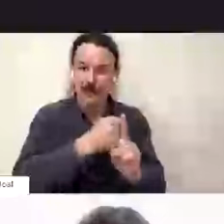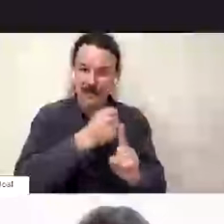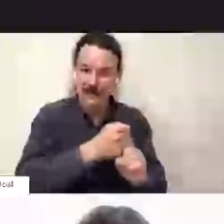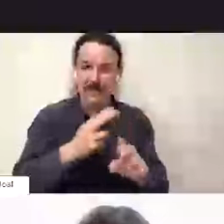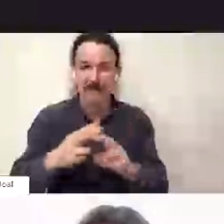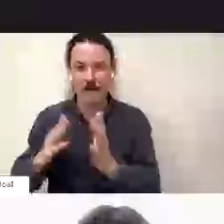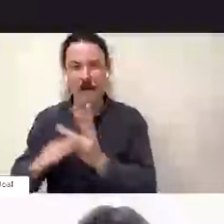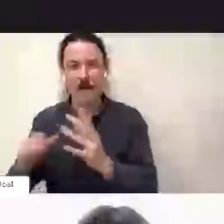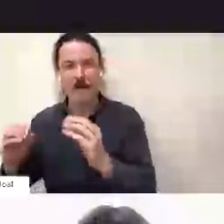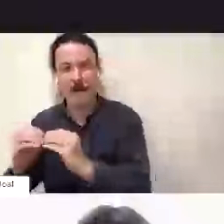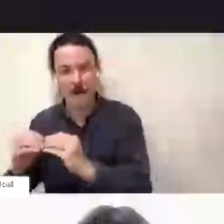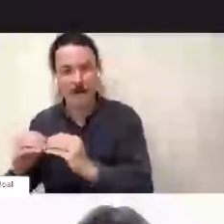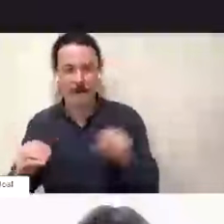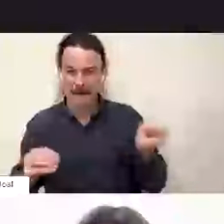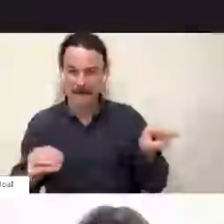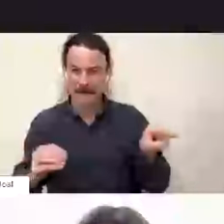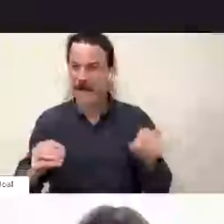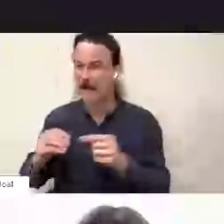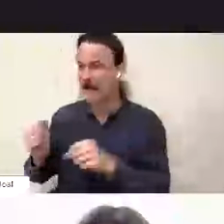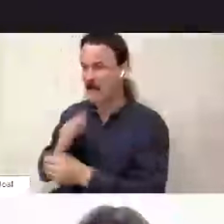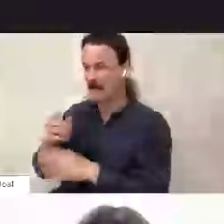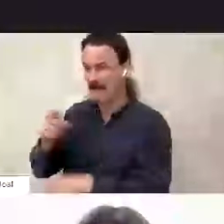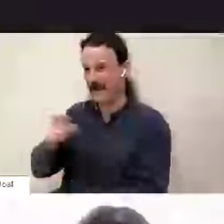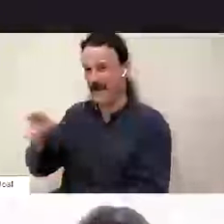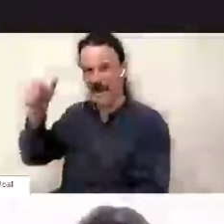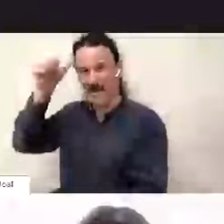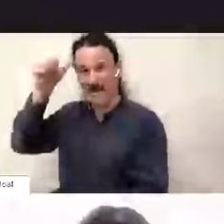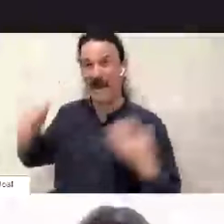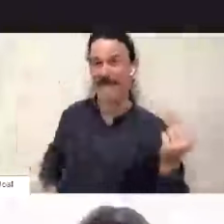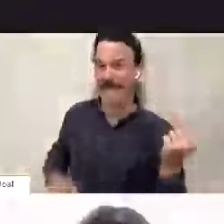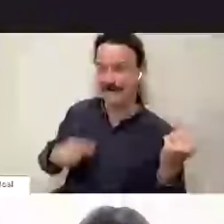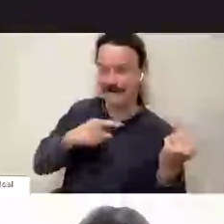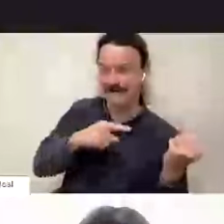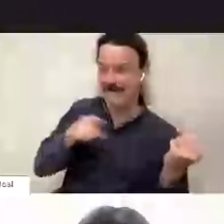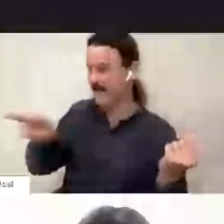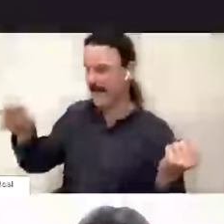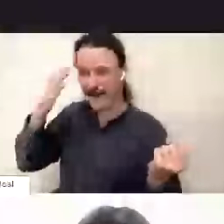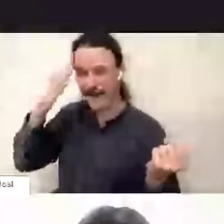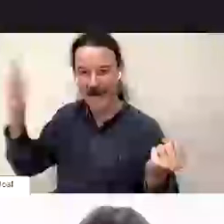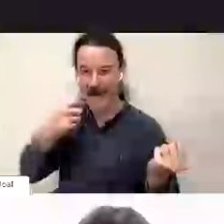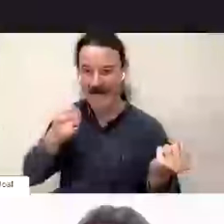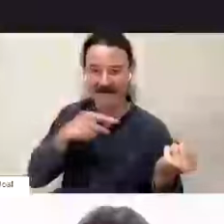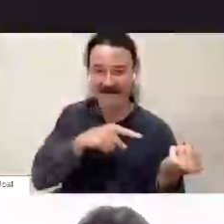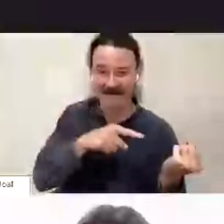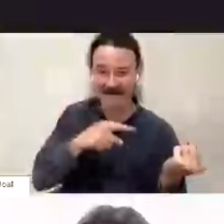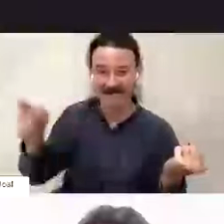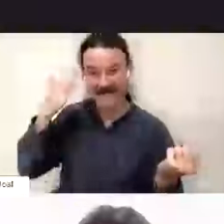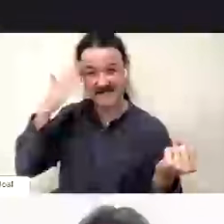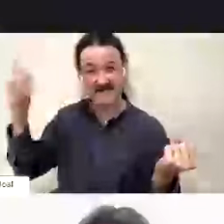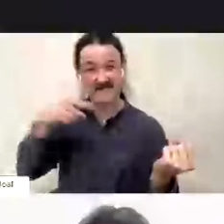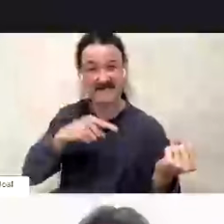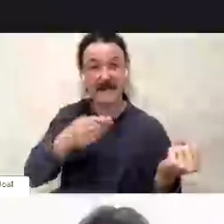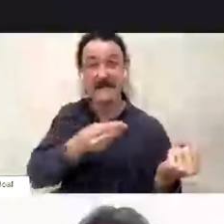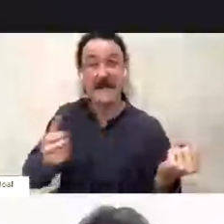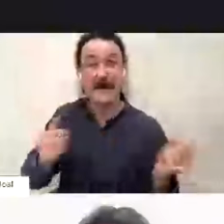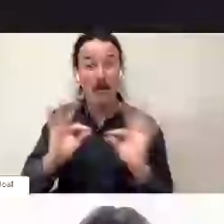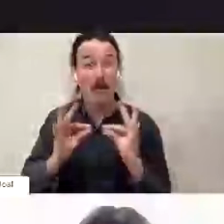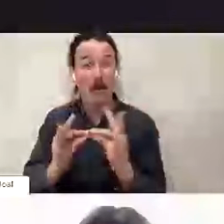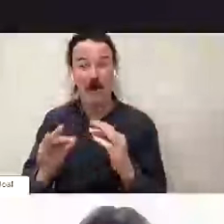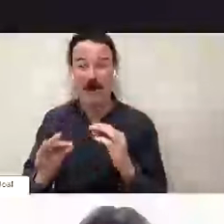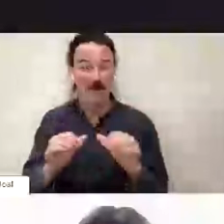there. I am very aware of some organisations have done some great work engaging with our communities, and I really